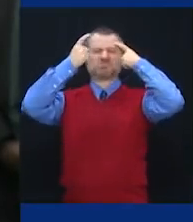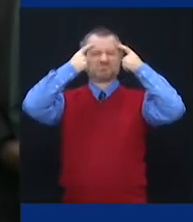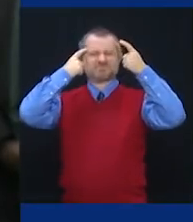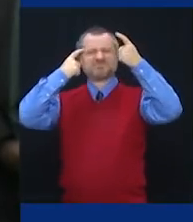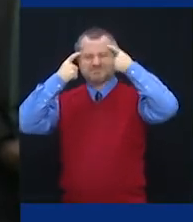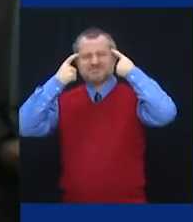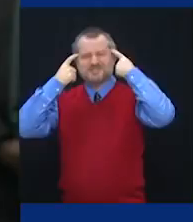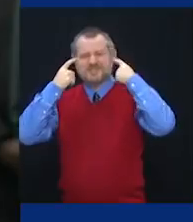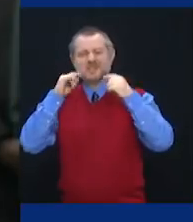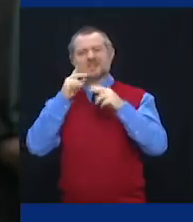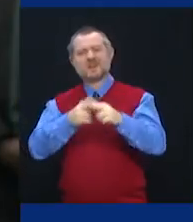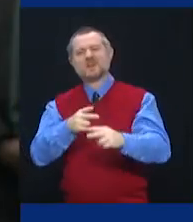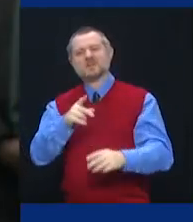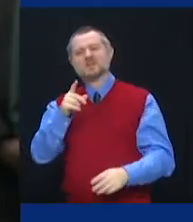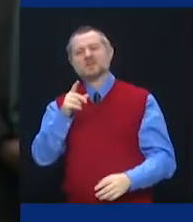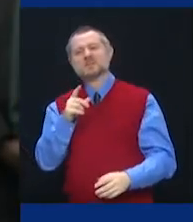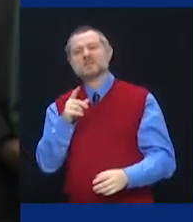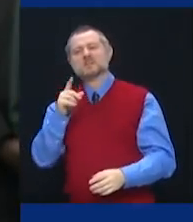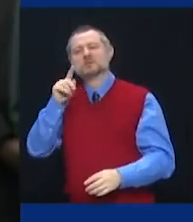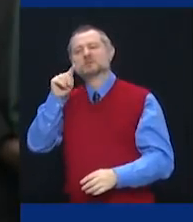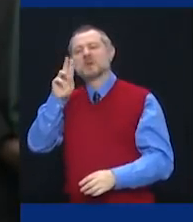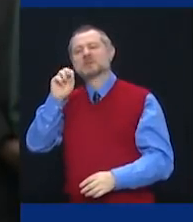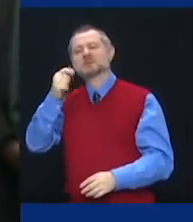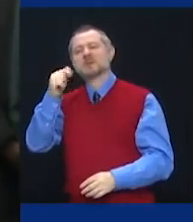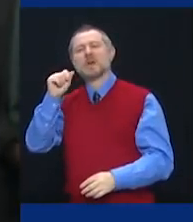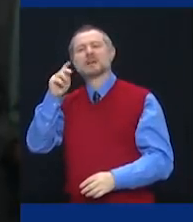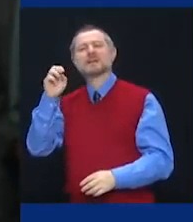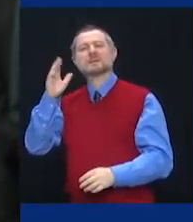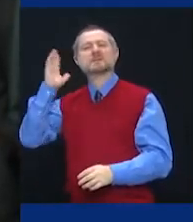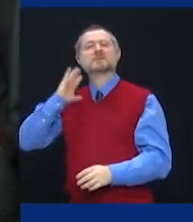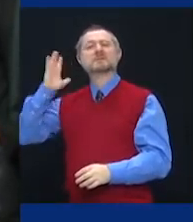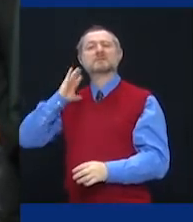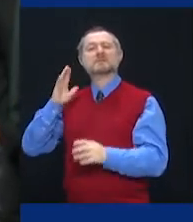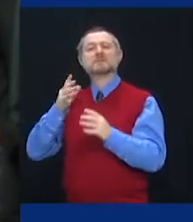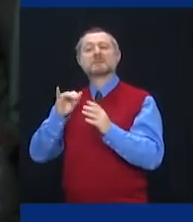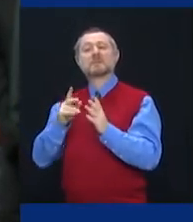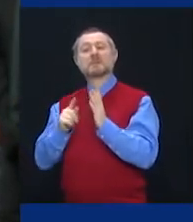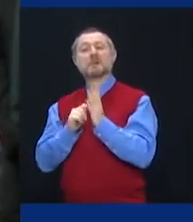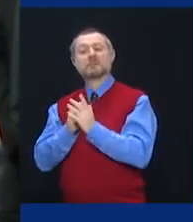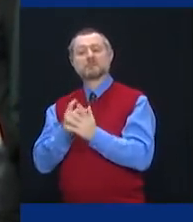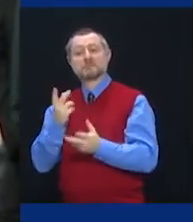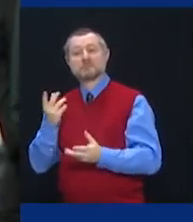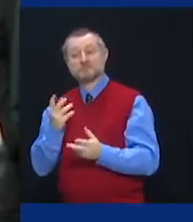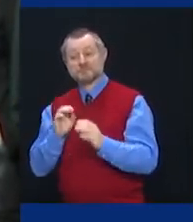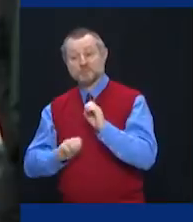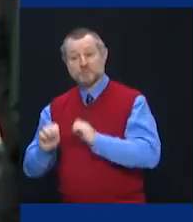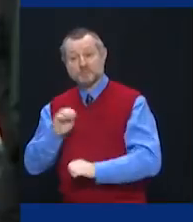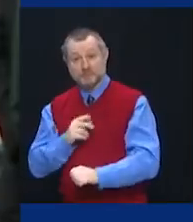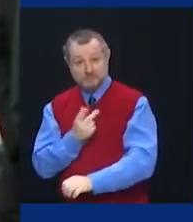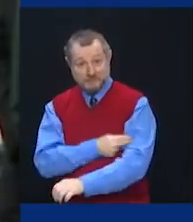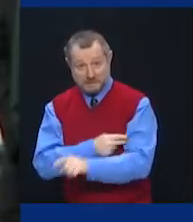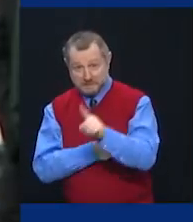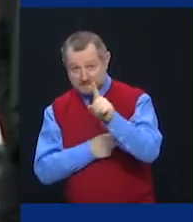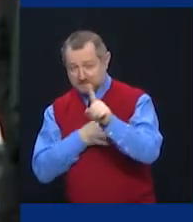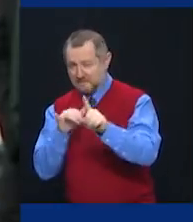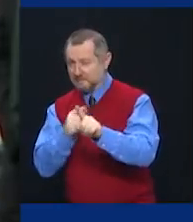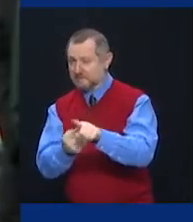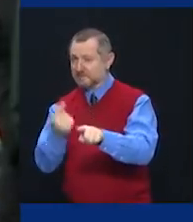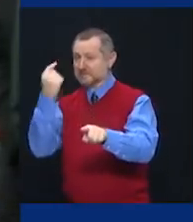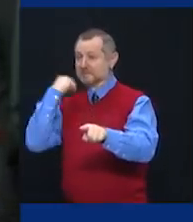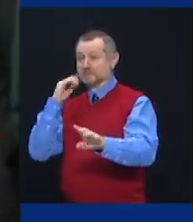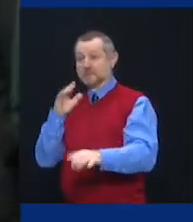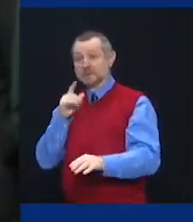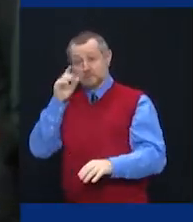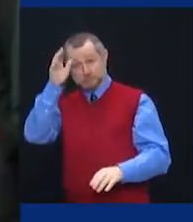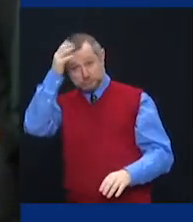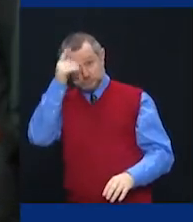experiment? And now you're asking me to take the vaccine. The black community is saying, well, the Trump administration said it's